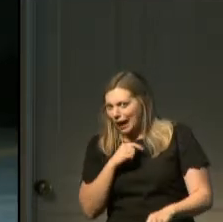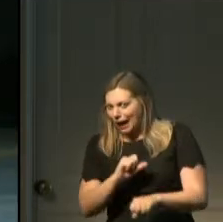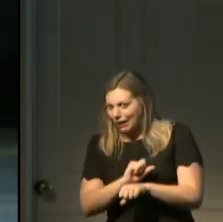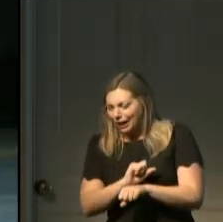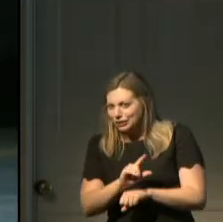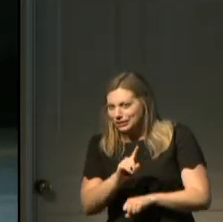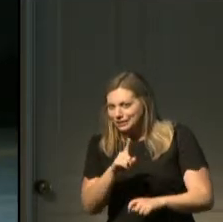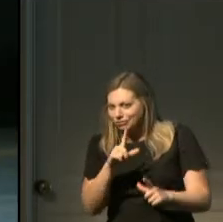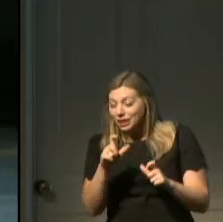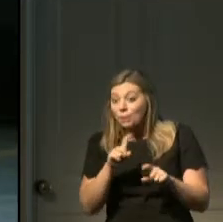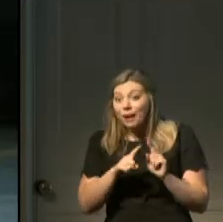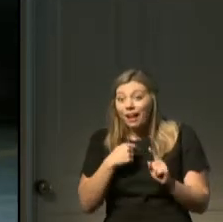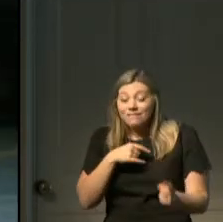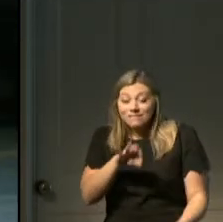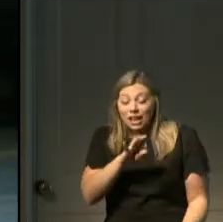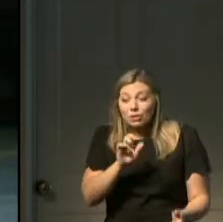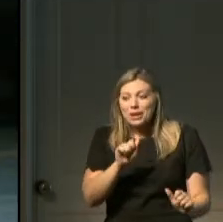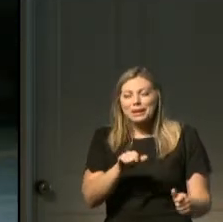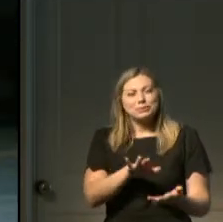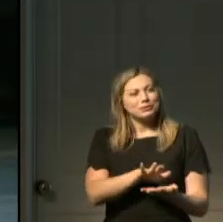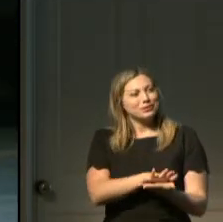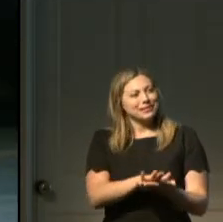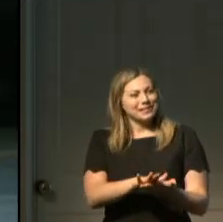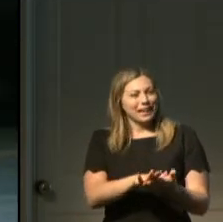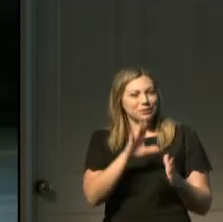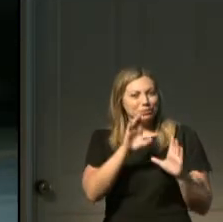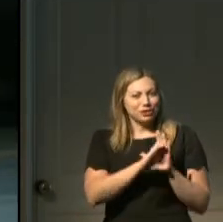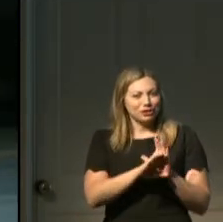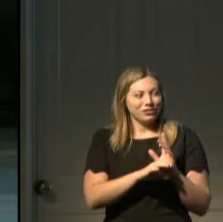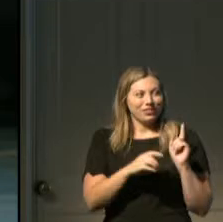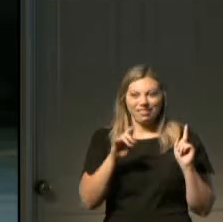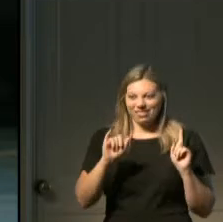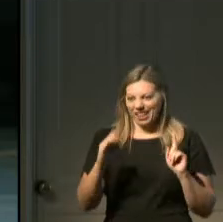them, but there they were. And I was able to put this nice picture of Don Greenberg in